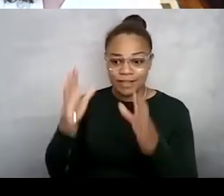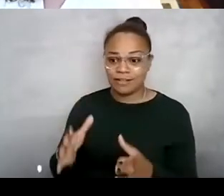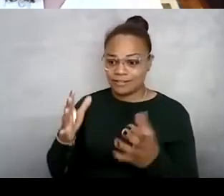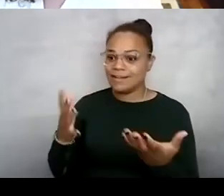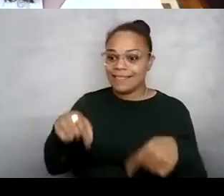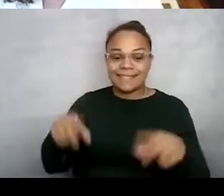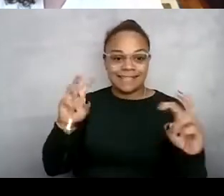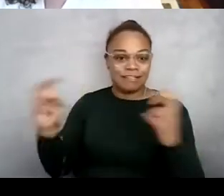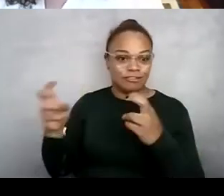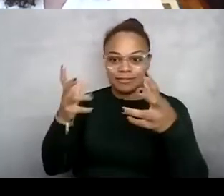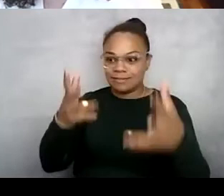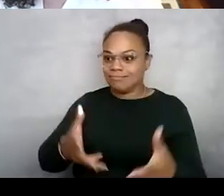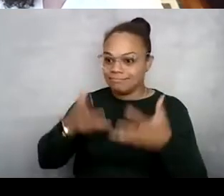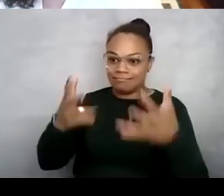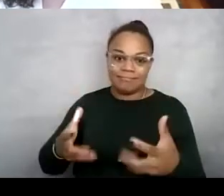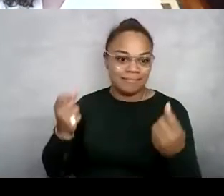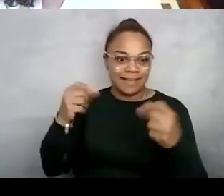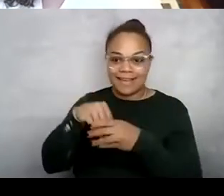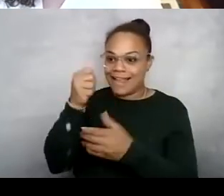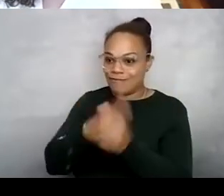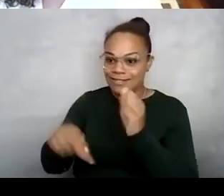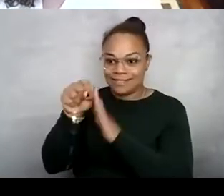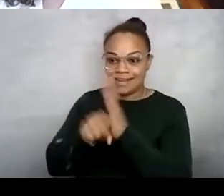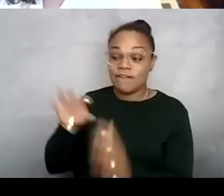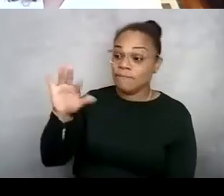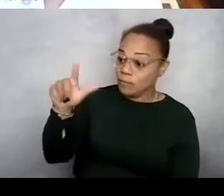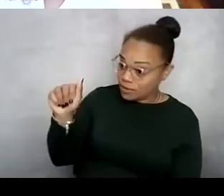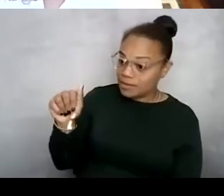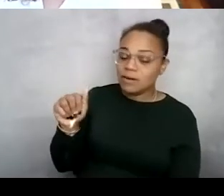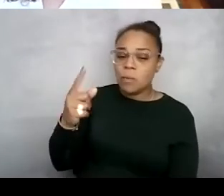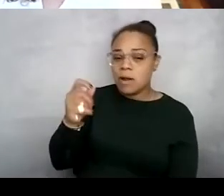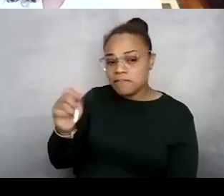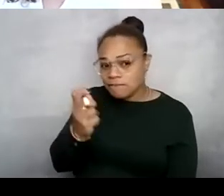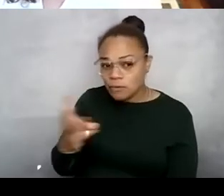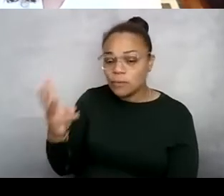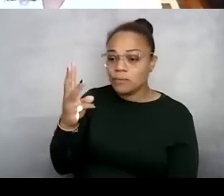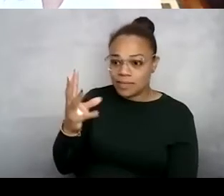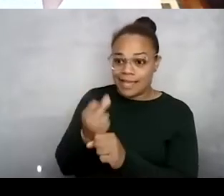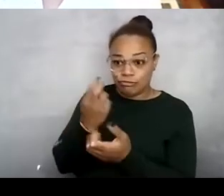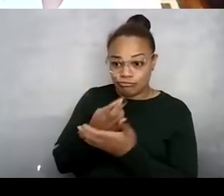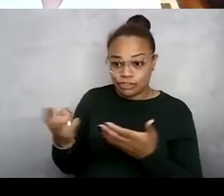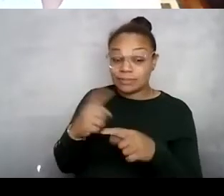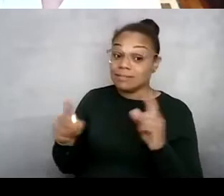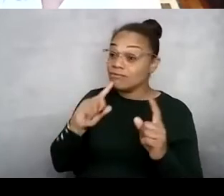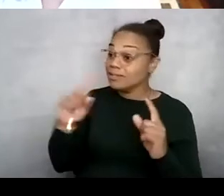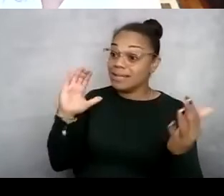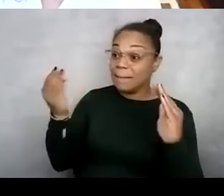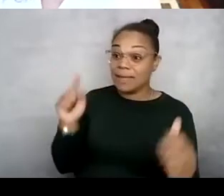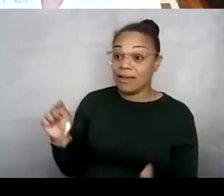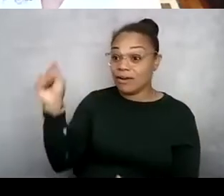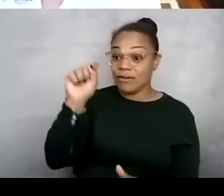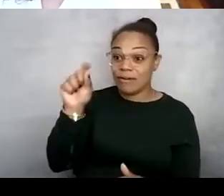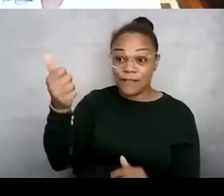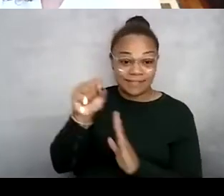state. Florida we're a state that is one of the few that get resources, but in comparison, very